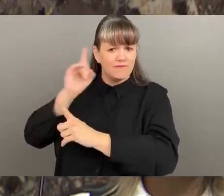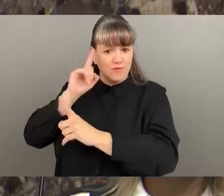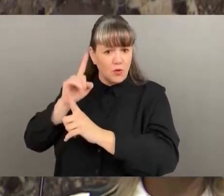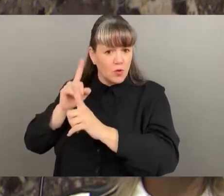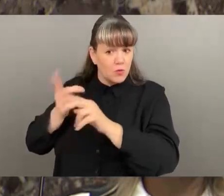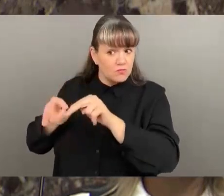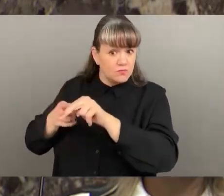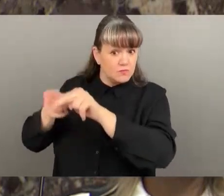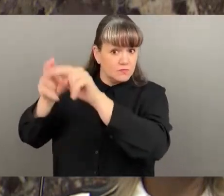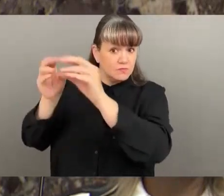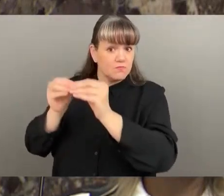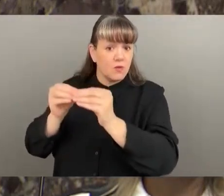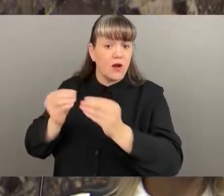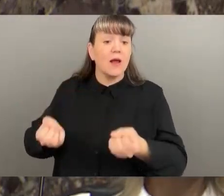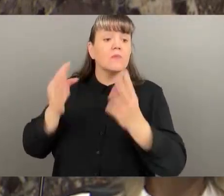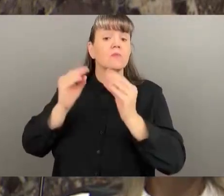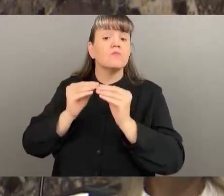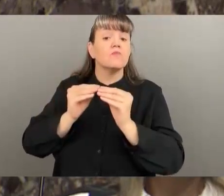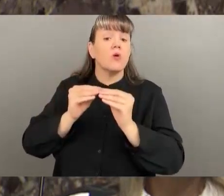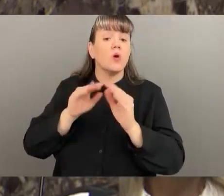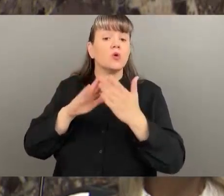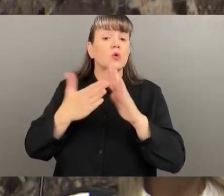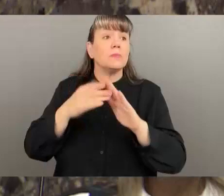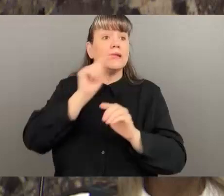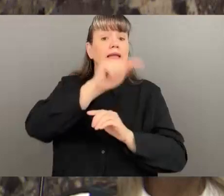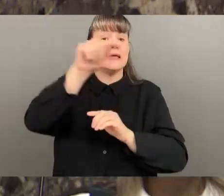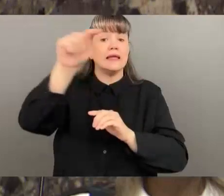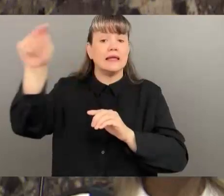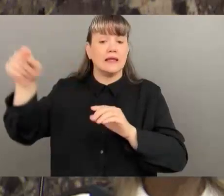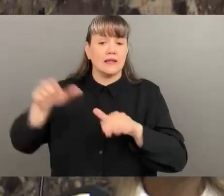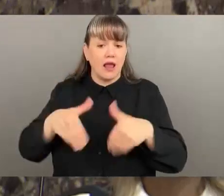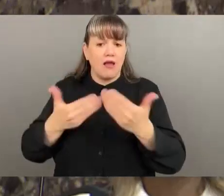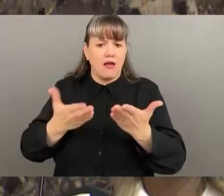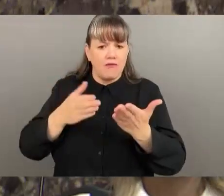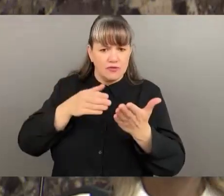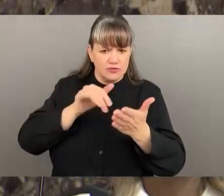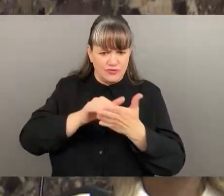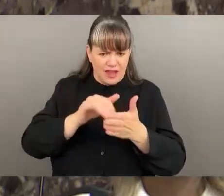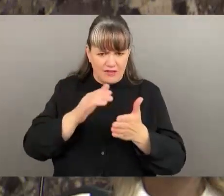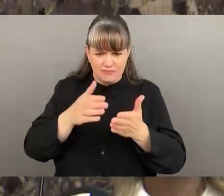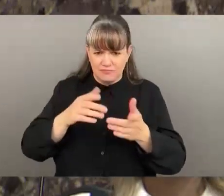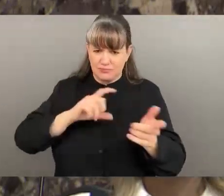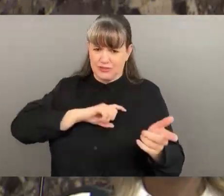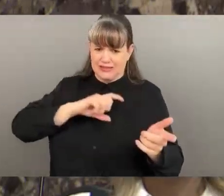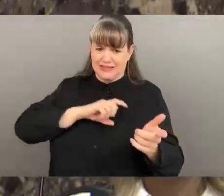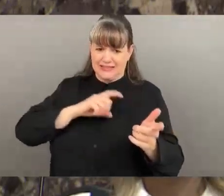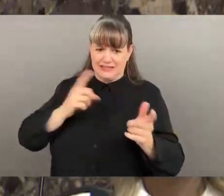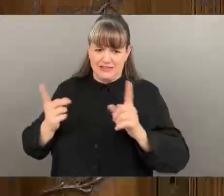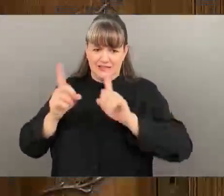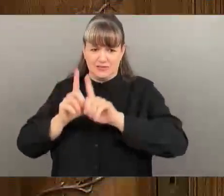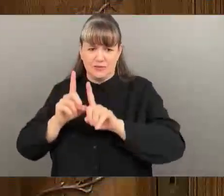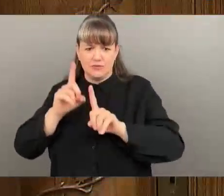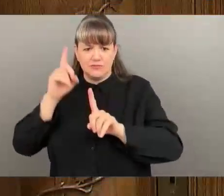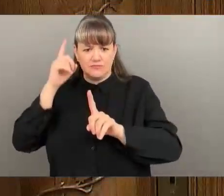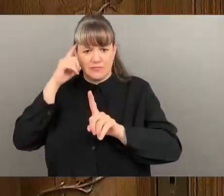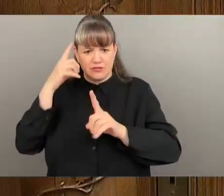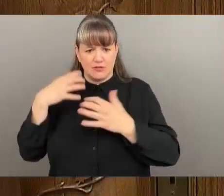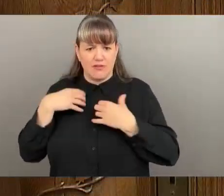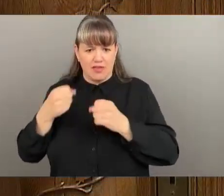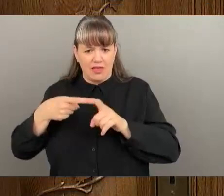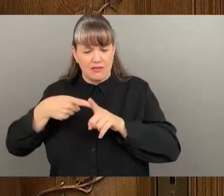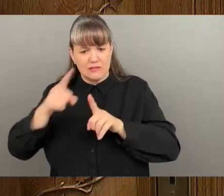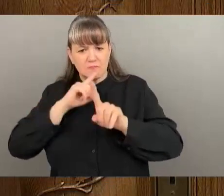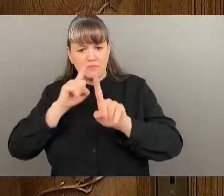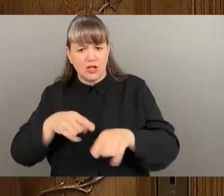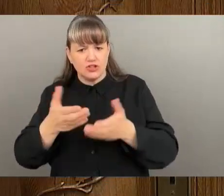to life-saving, non-police mental health response services? Thank you. Minister of Health. Thank you so much,